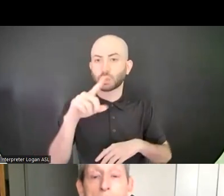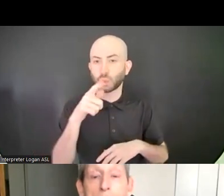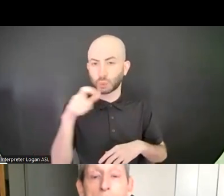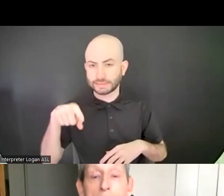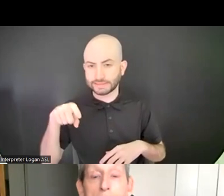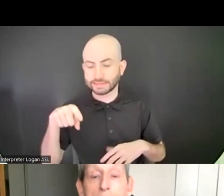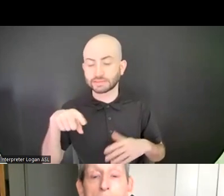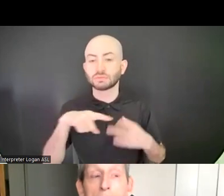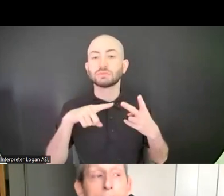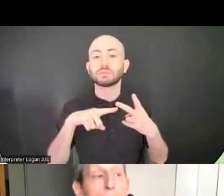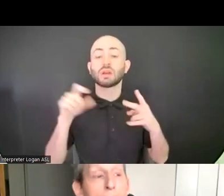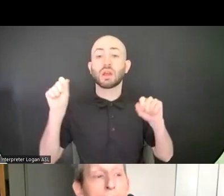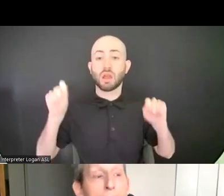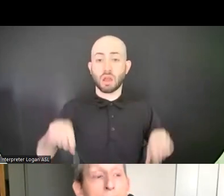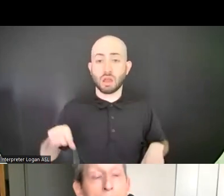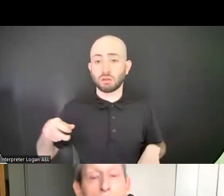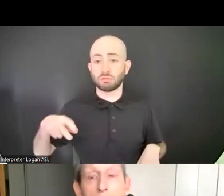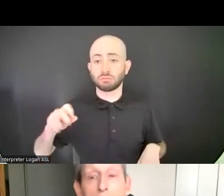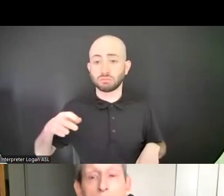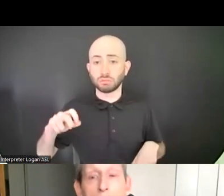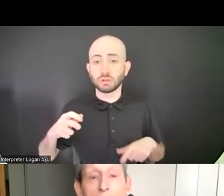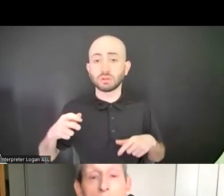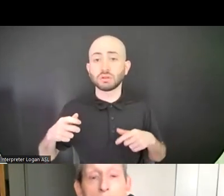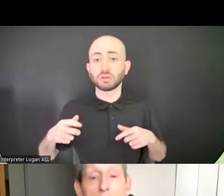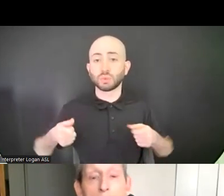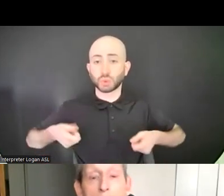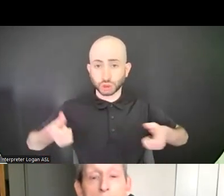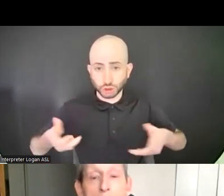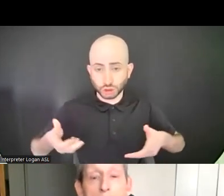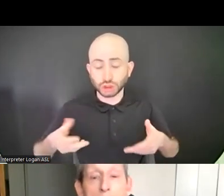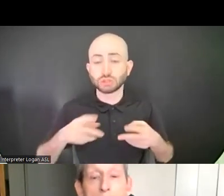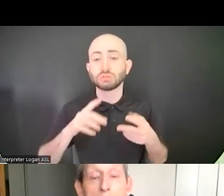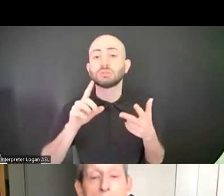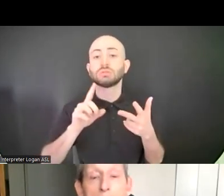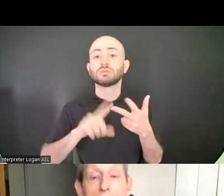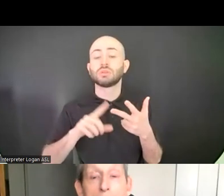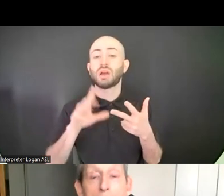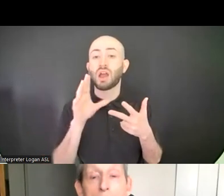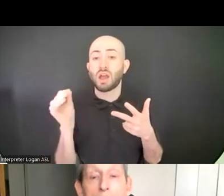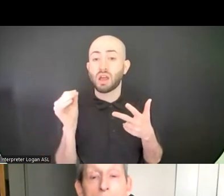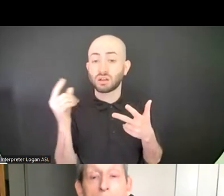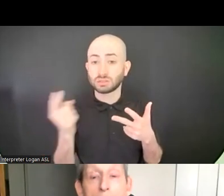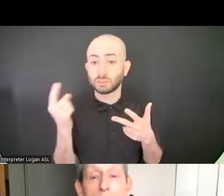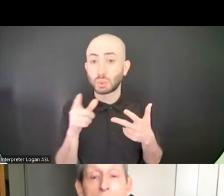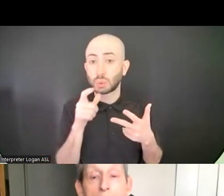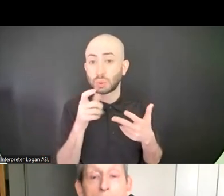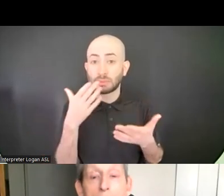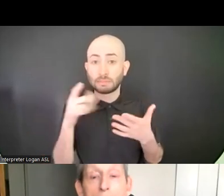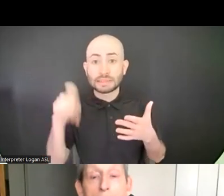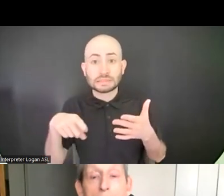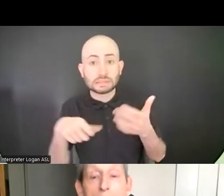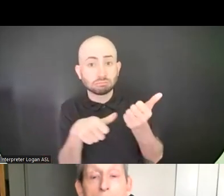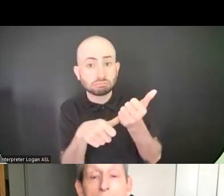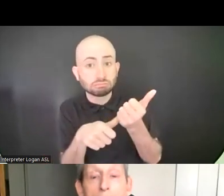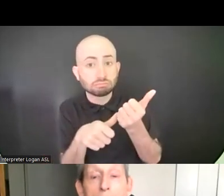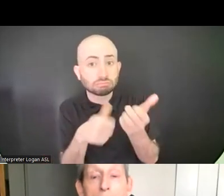a power chair and someone who might need to assist can easily fit